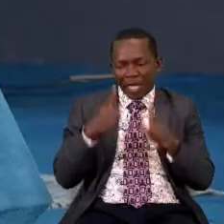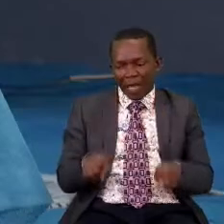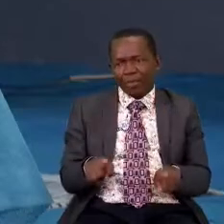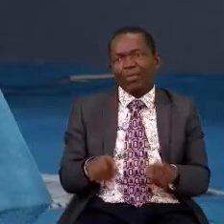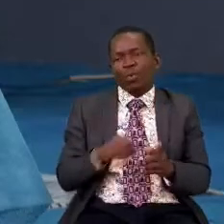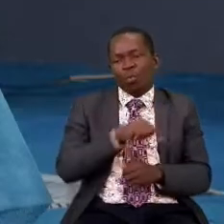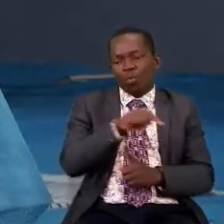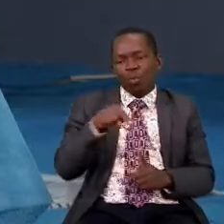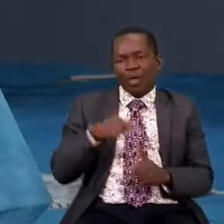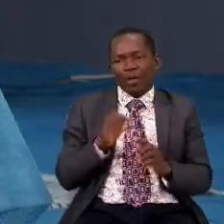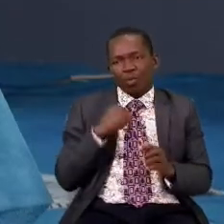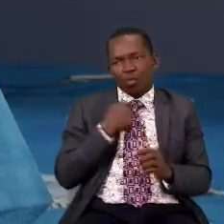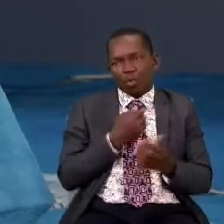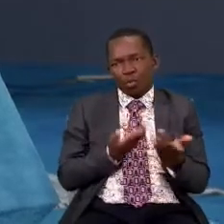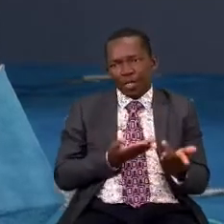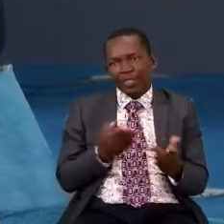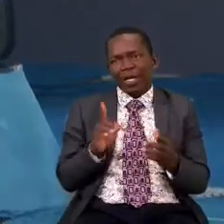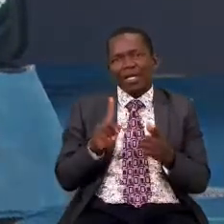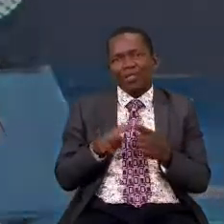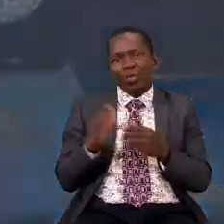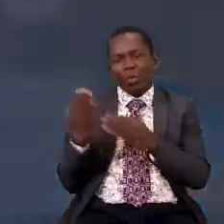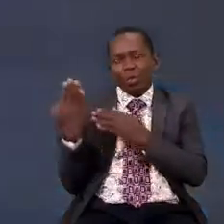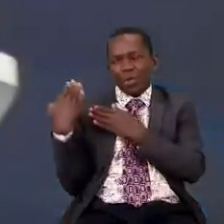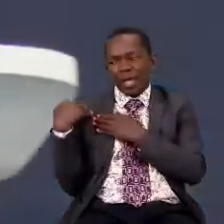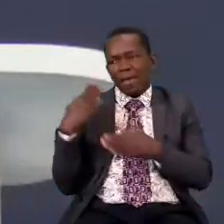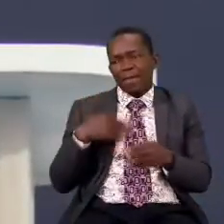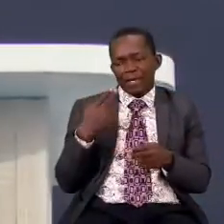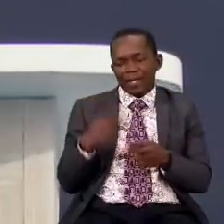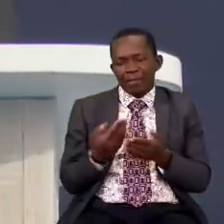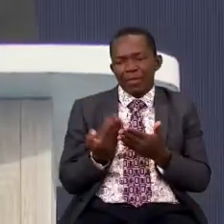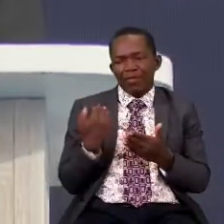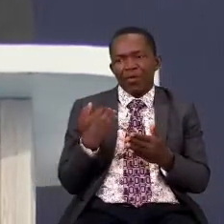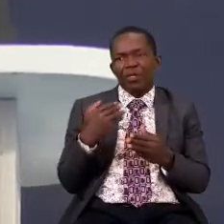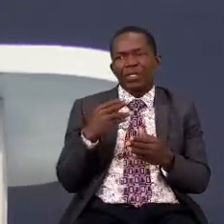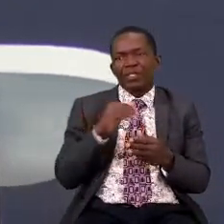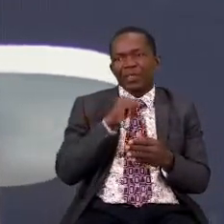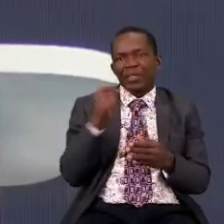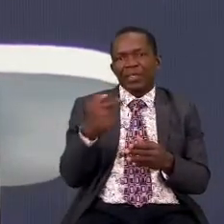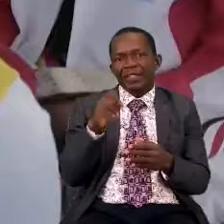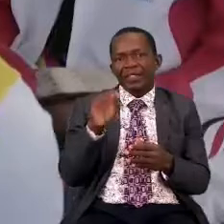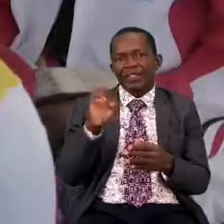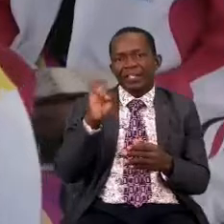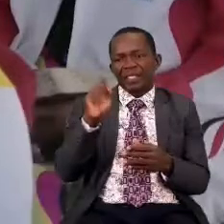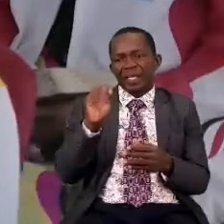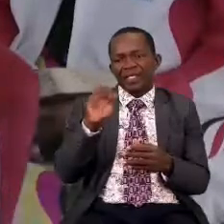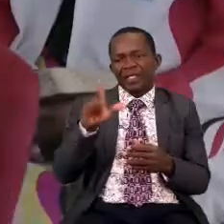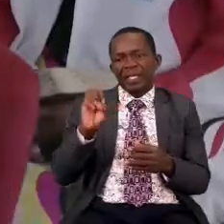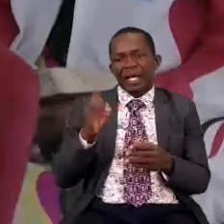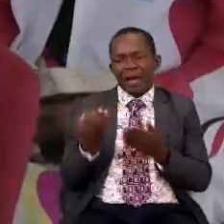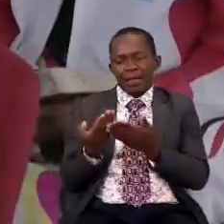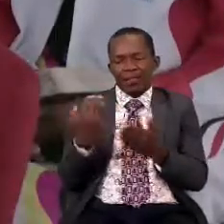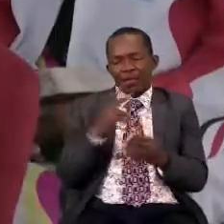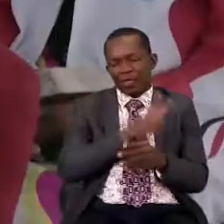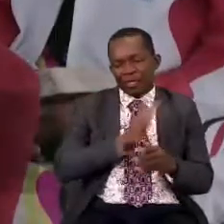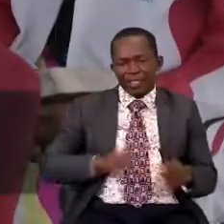the children of Israel. We're coming to point number two now. Point number two, we're looking at the divine